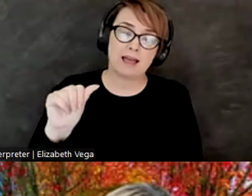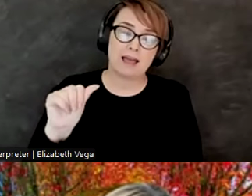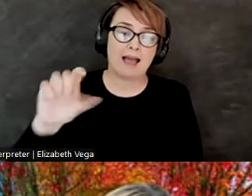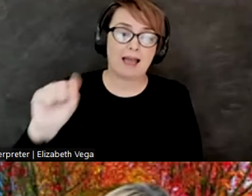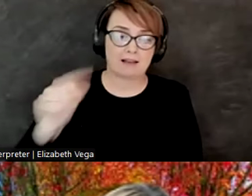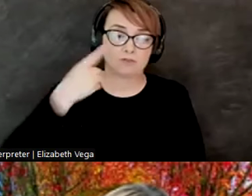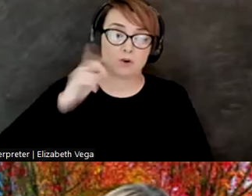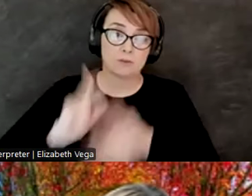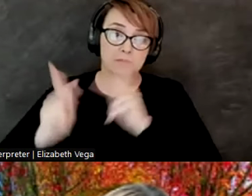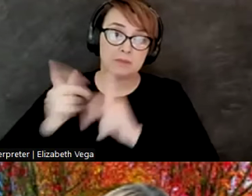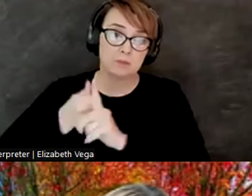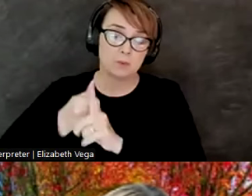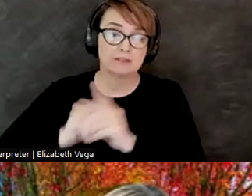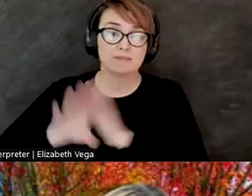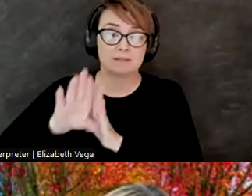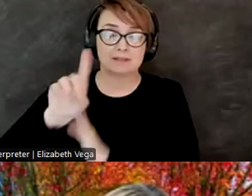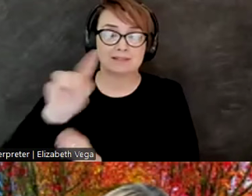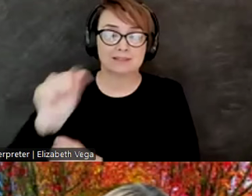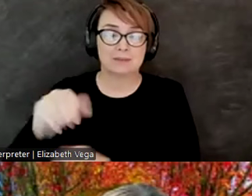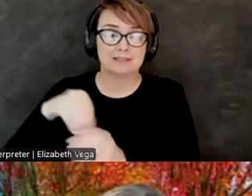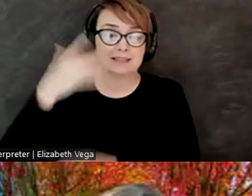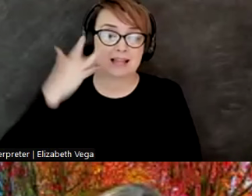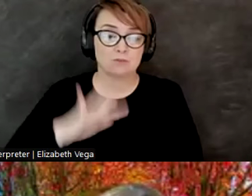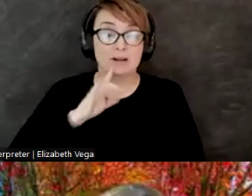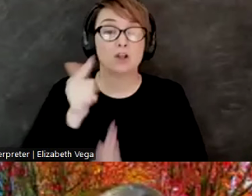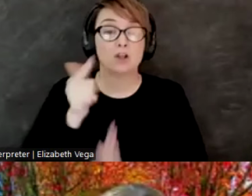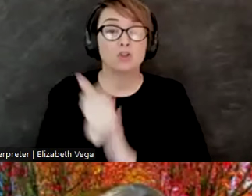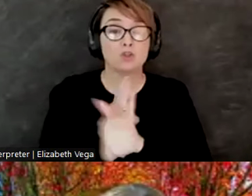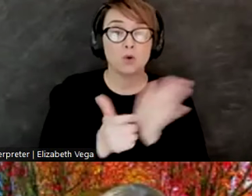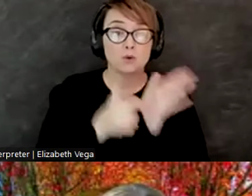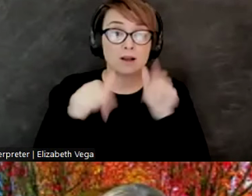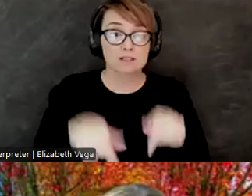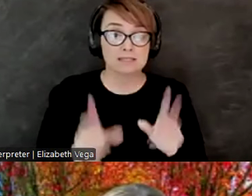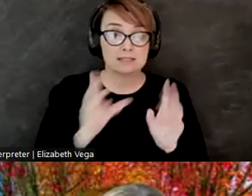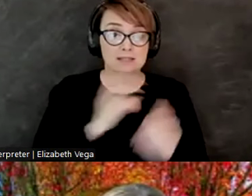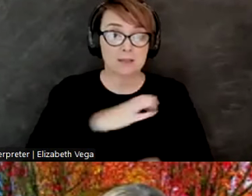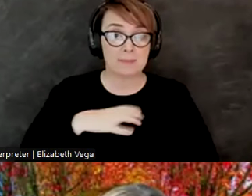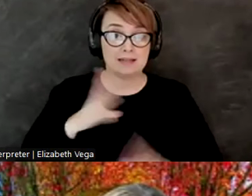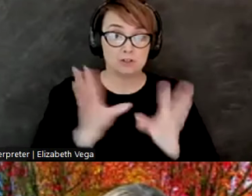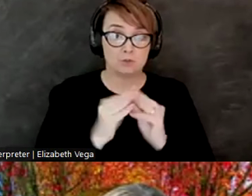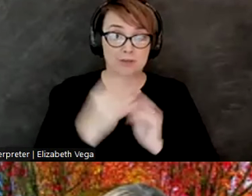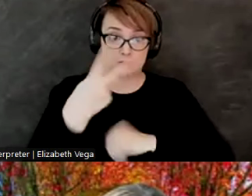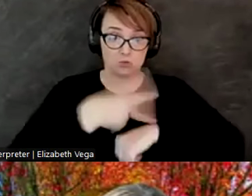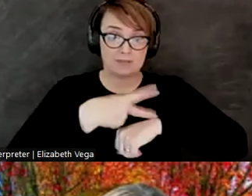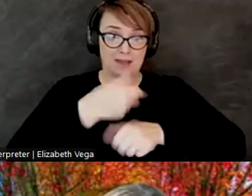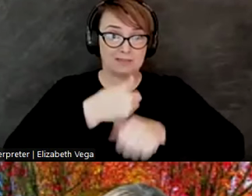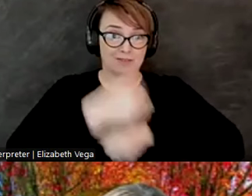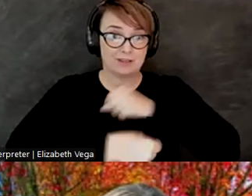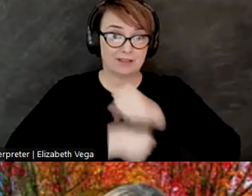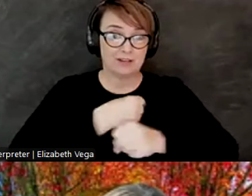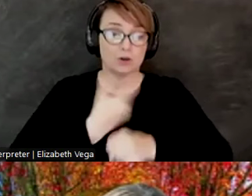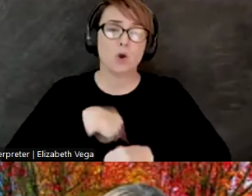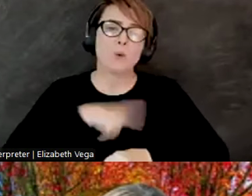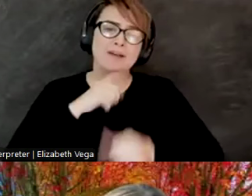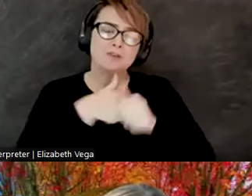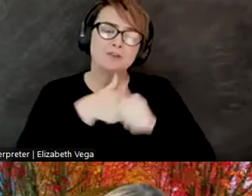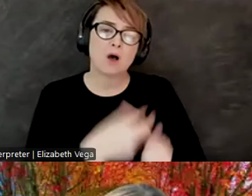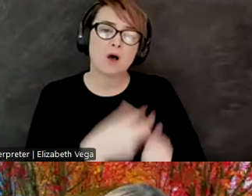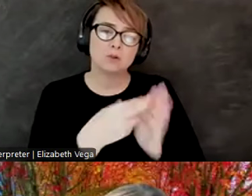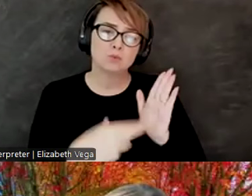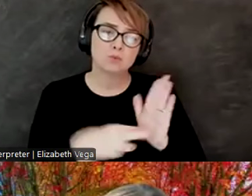least 2 times a year. There are some rules that we have to follow, called the Bagley-Keene Open Meeting